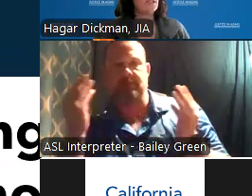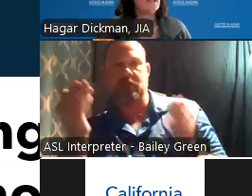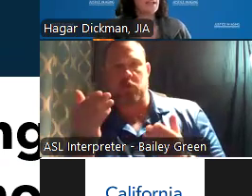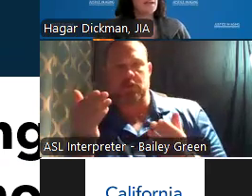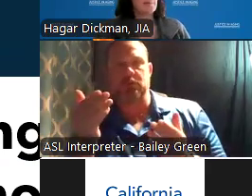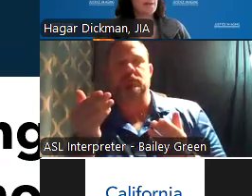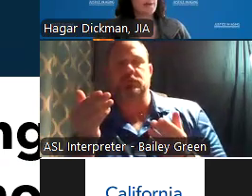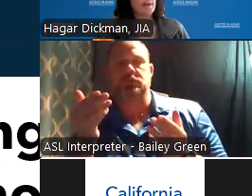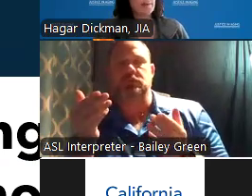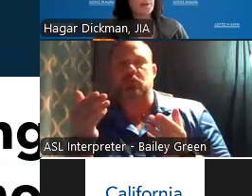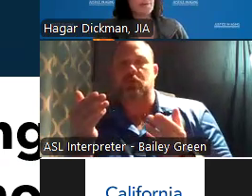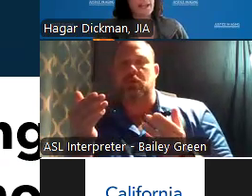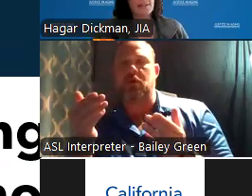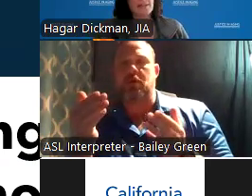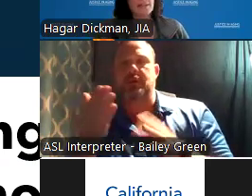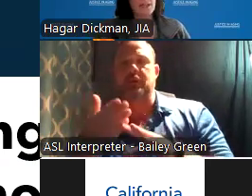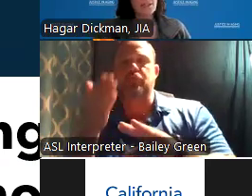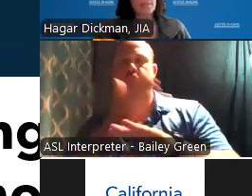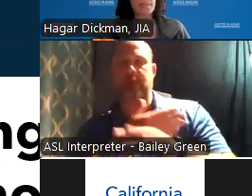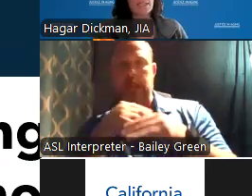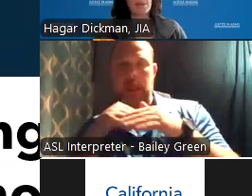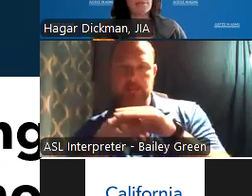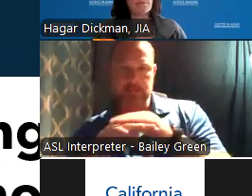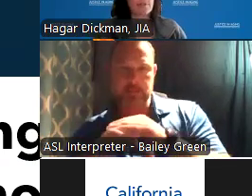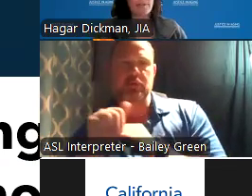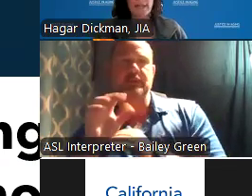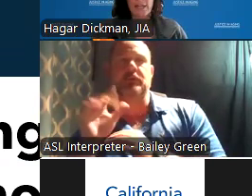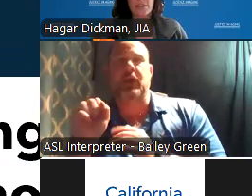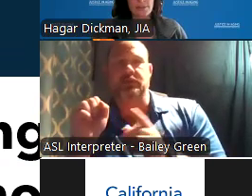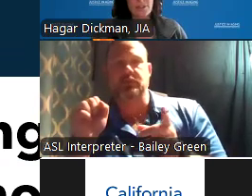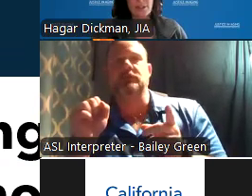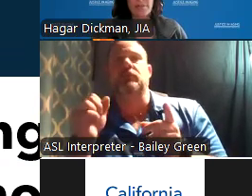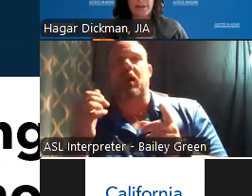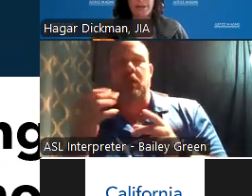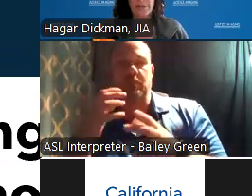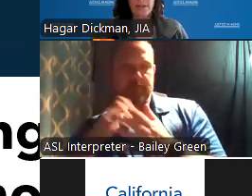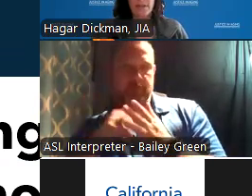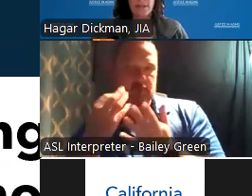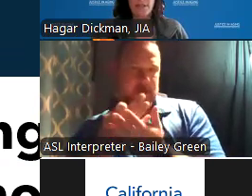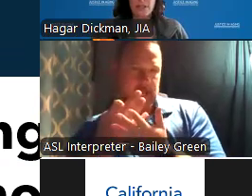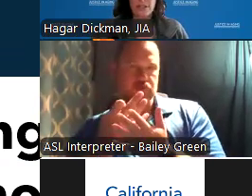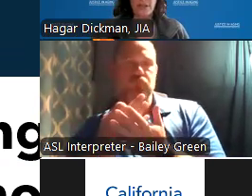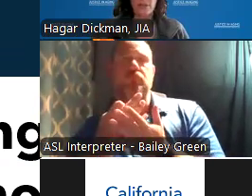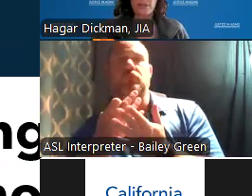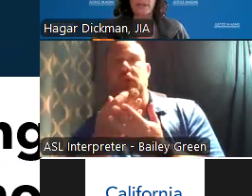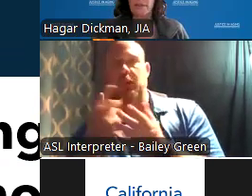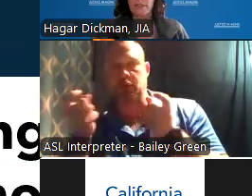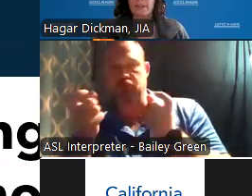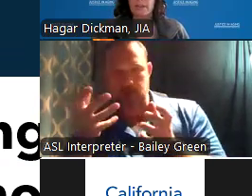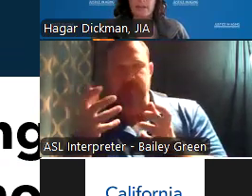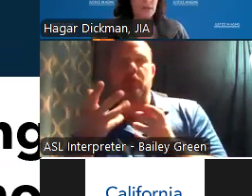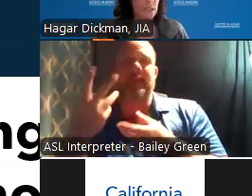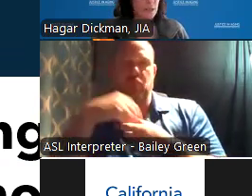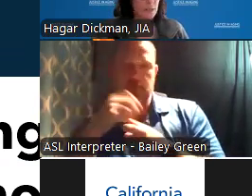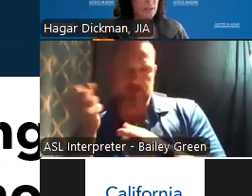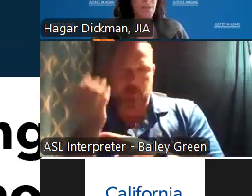on improving access to HCBS by removing financial and administrative barriers and engaging stakeholders. And I wanted